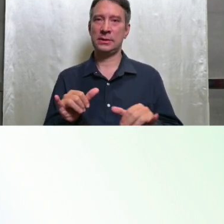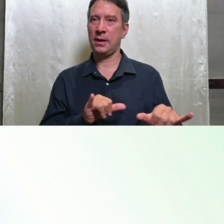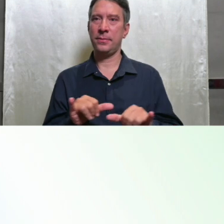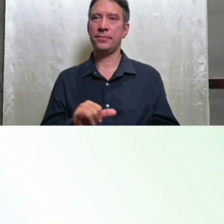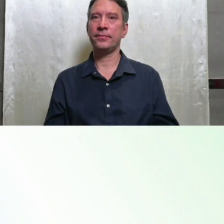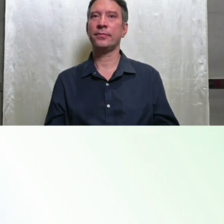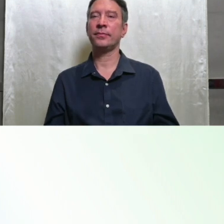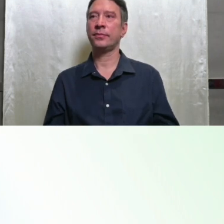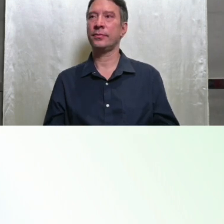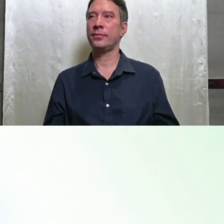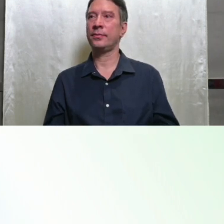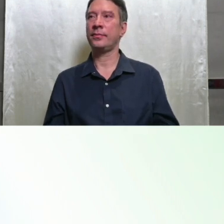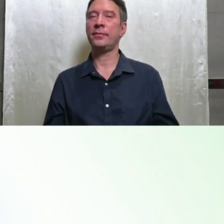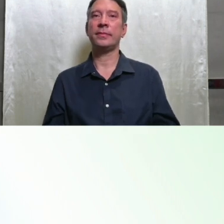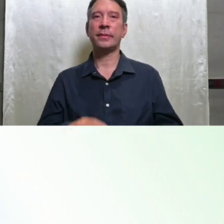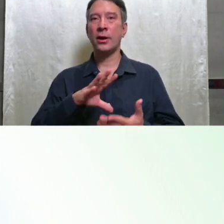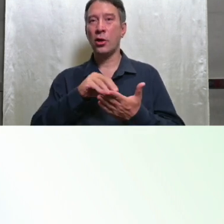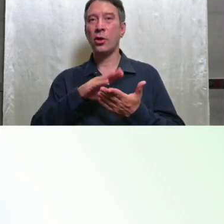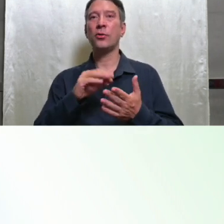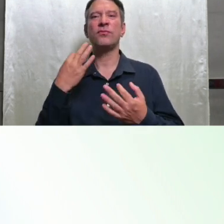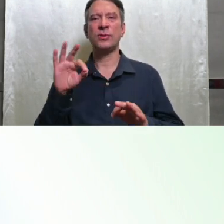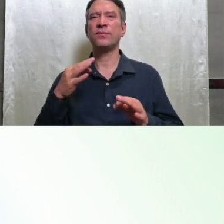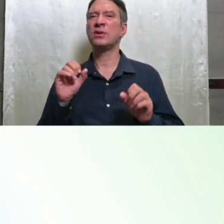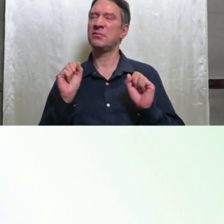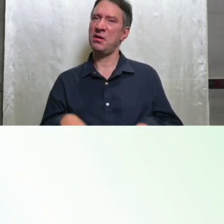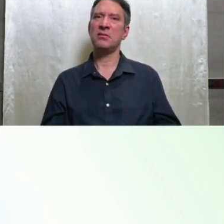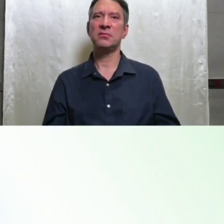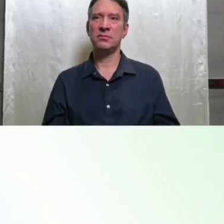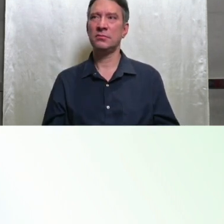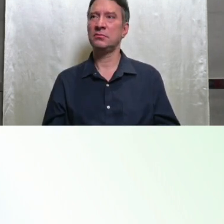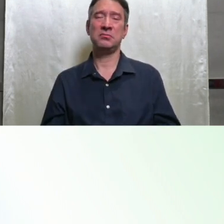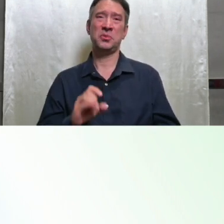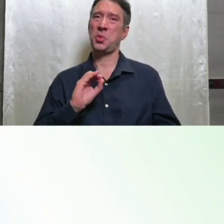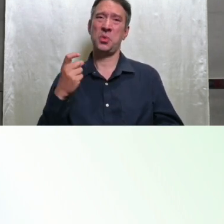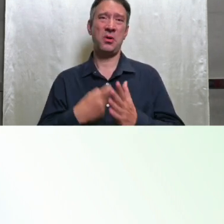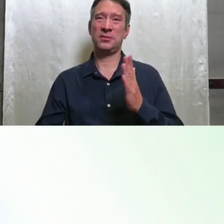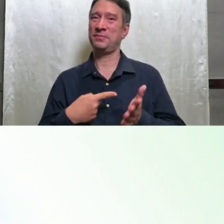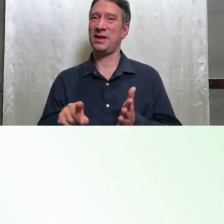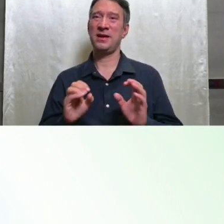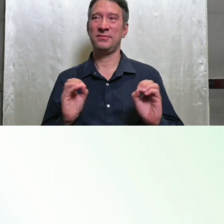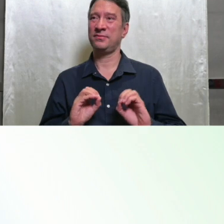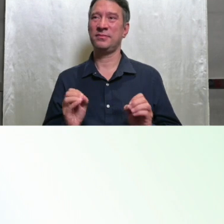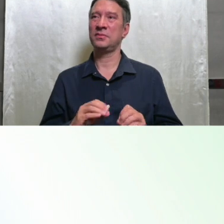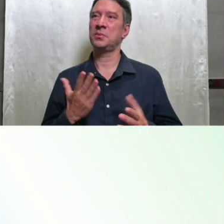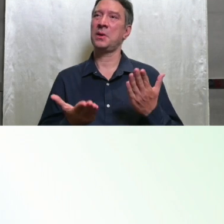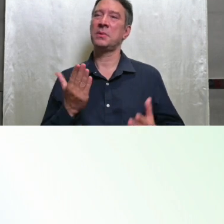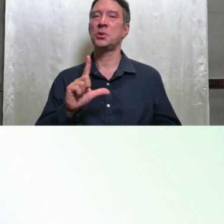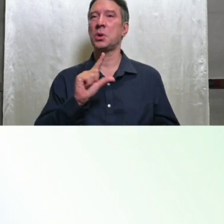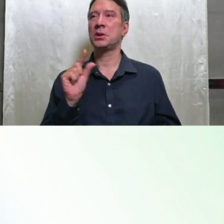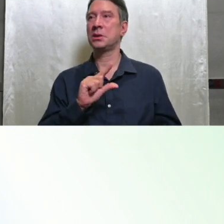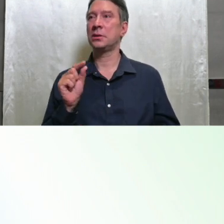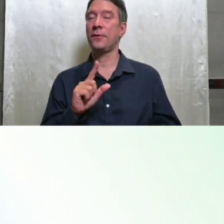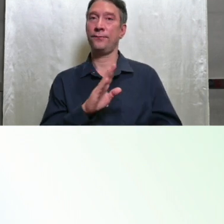different languages. And in the Philippines, of course, our medium of instruction is in English, so I guess it's not